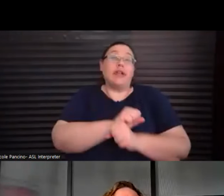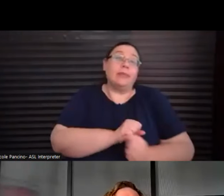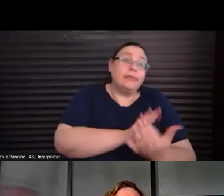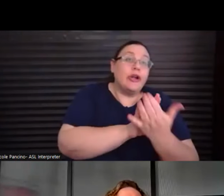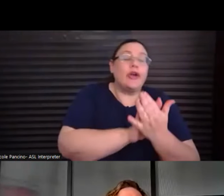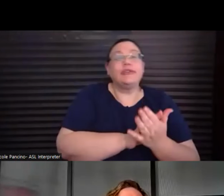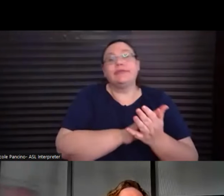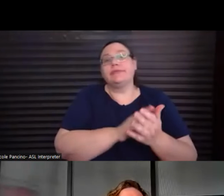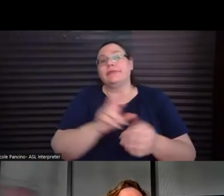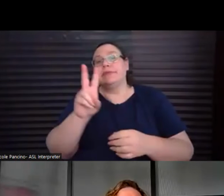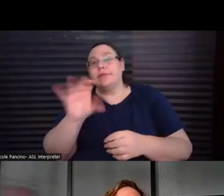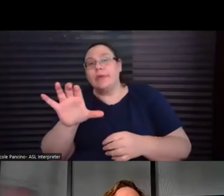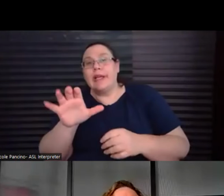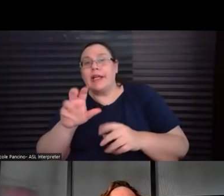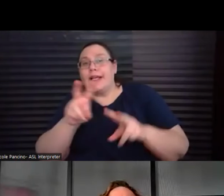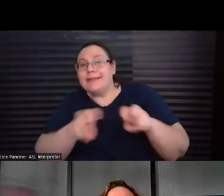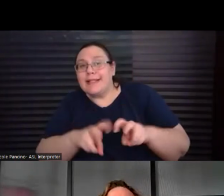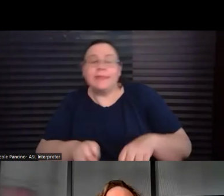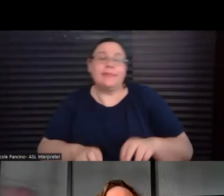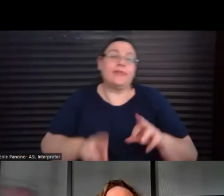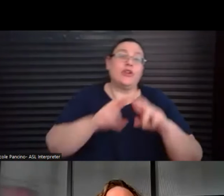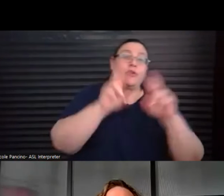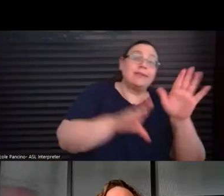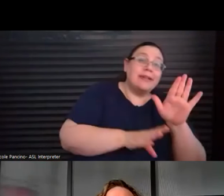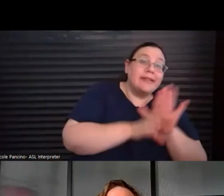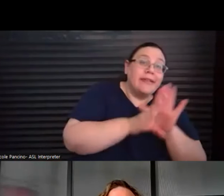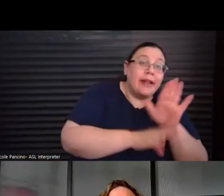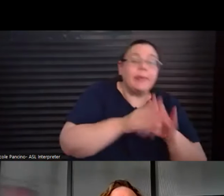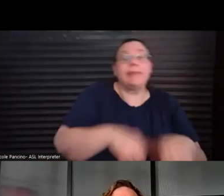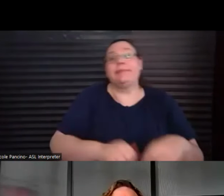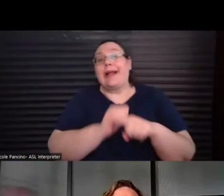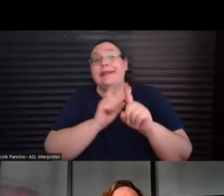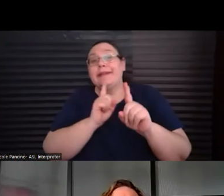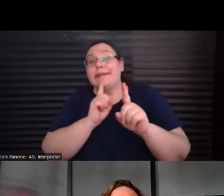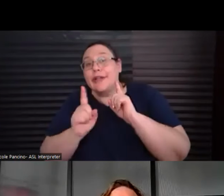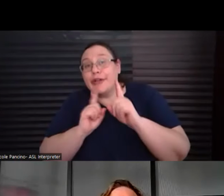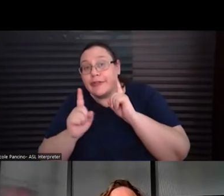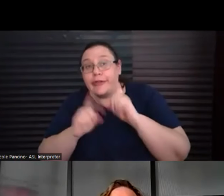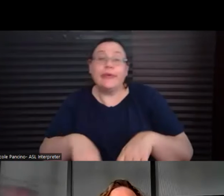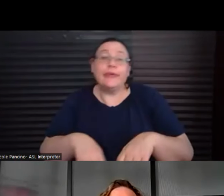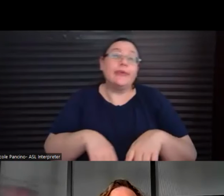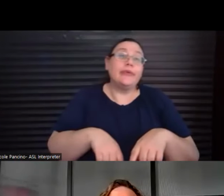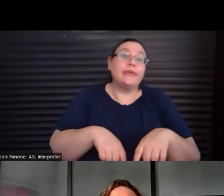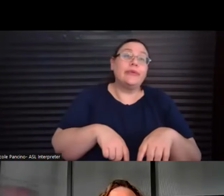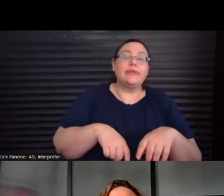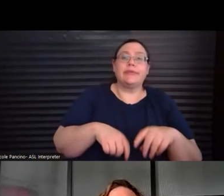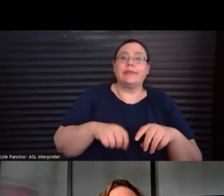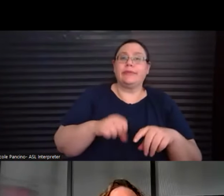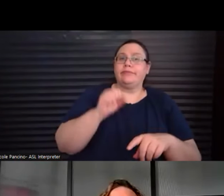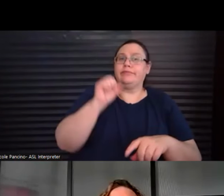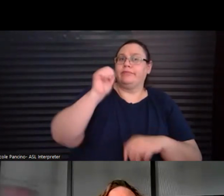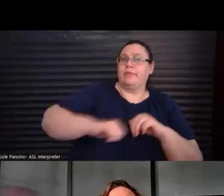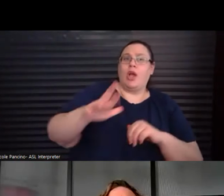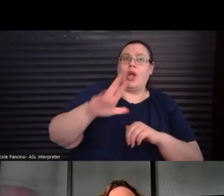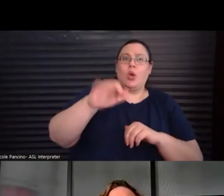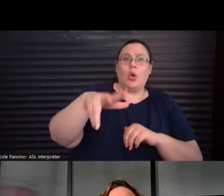assessment, resume development, practicing interviews, responding coldly to job